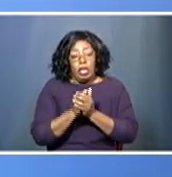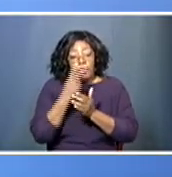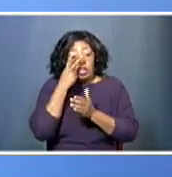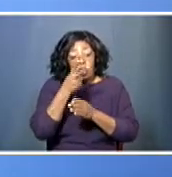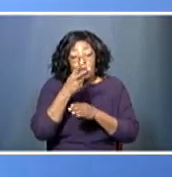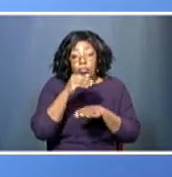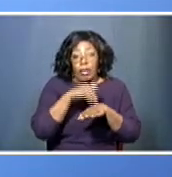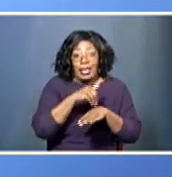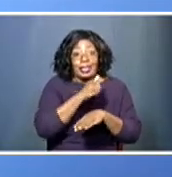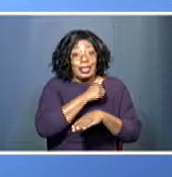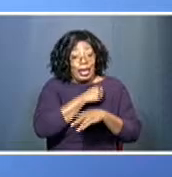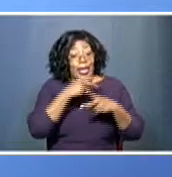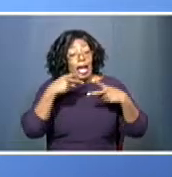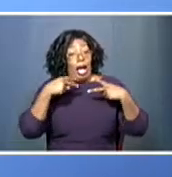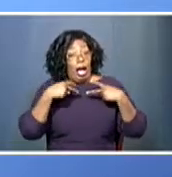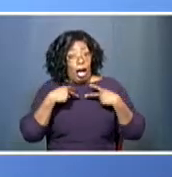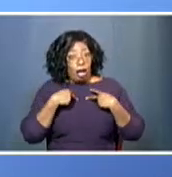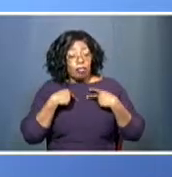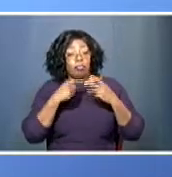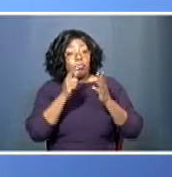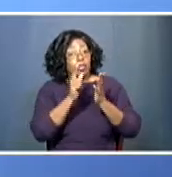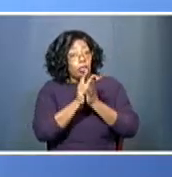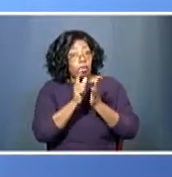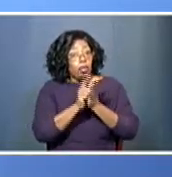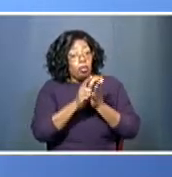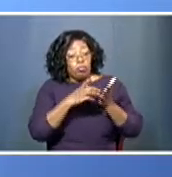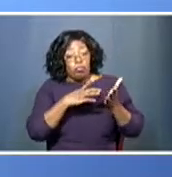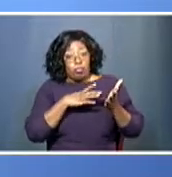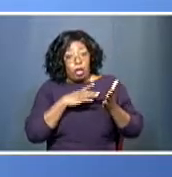Canada, they have a federal legalization of it. So